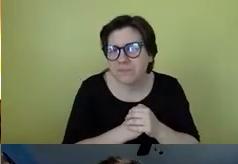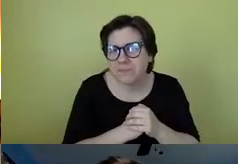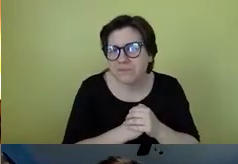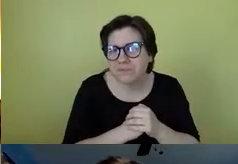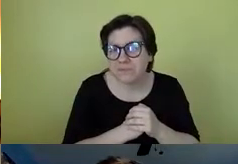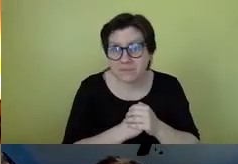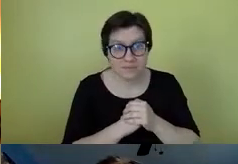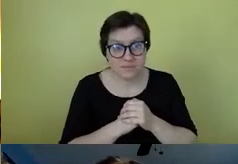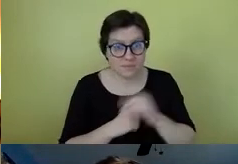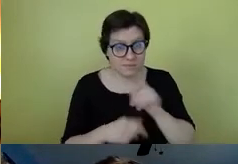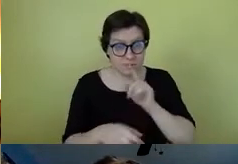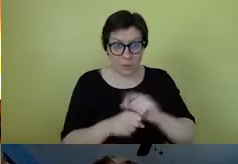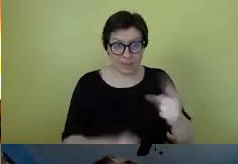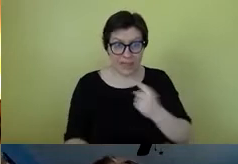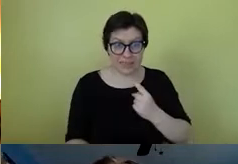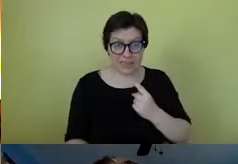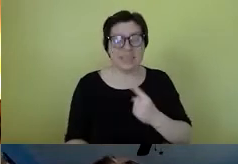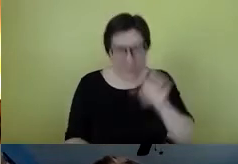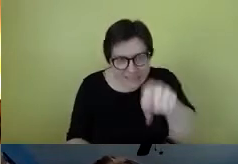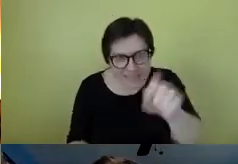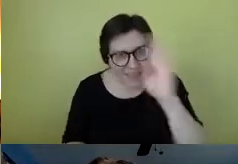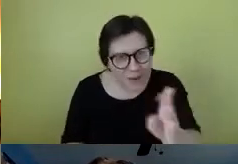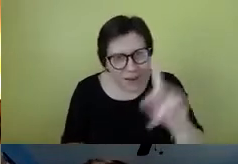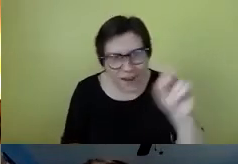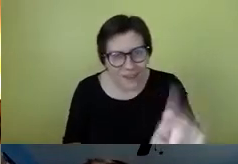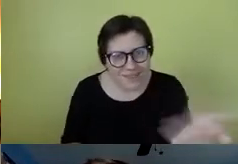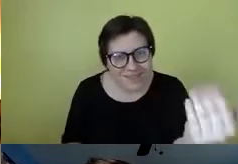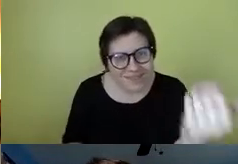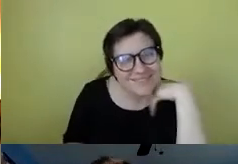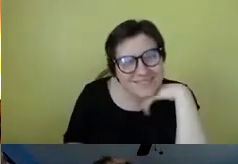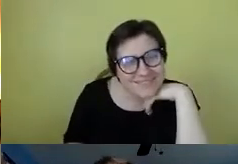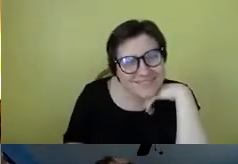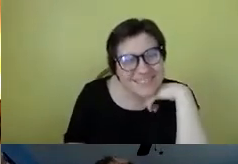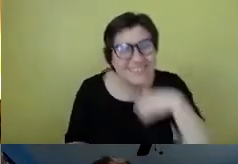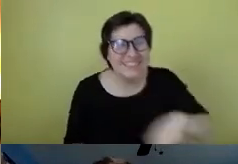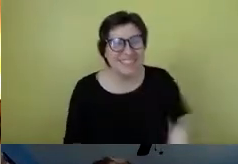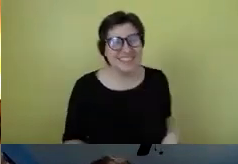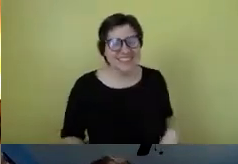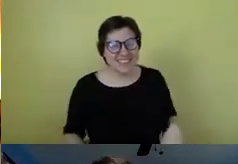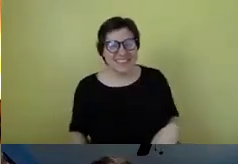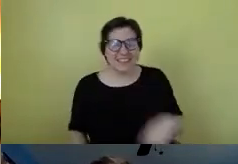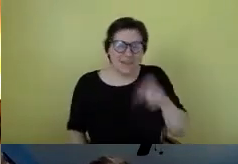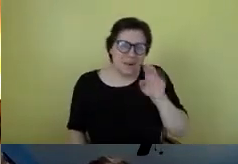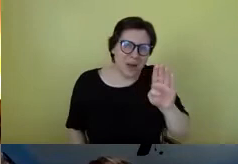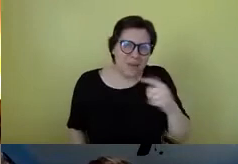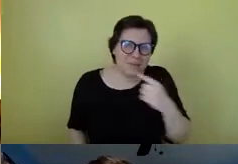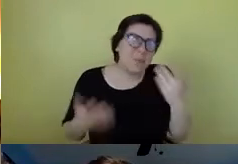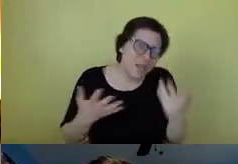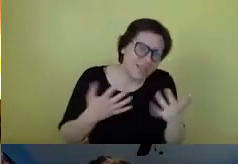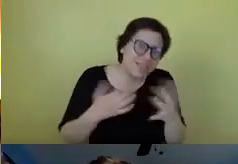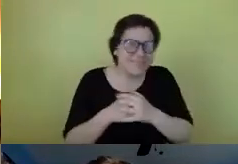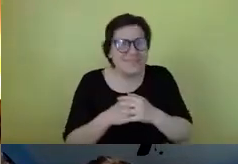Was that a hypothetical or is that? That's a direct question, man. Well, obviously, I would say